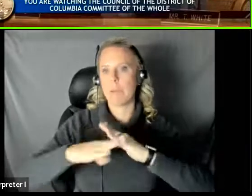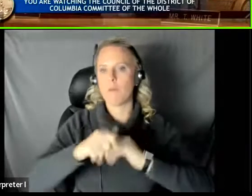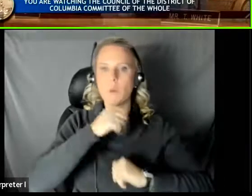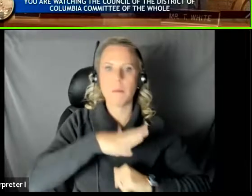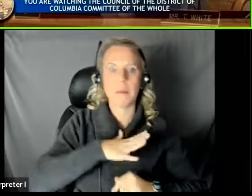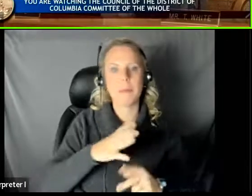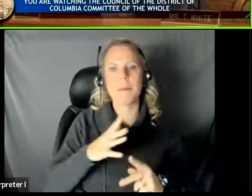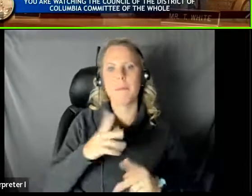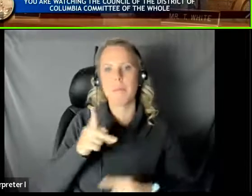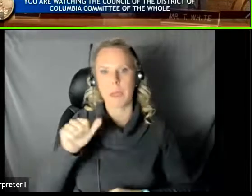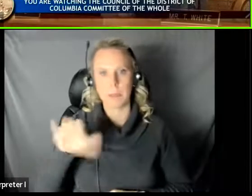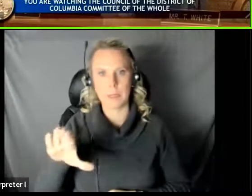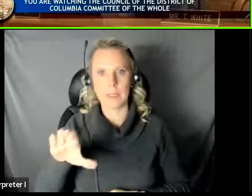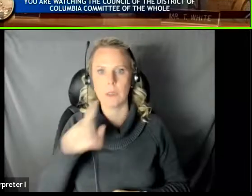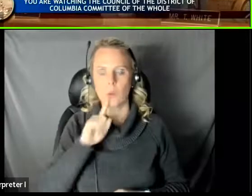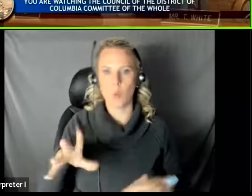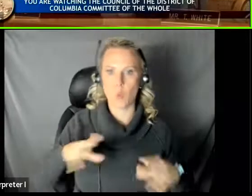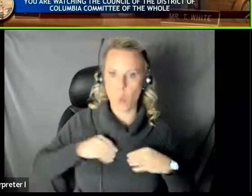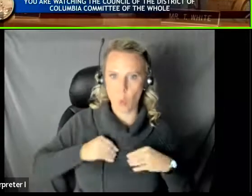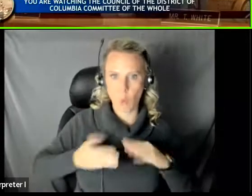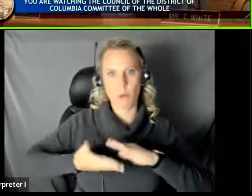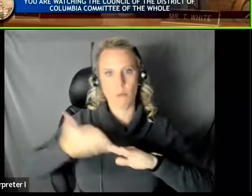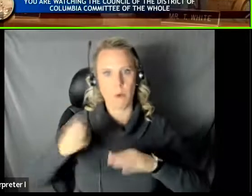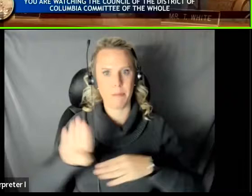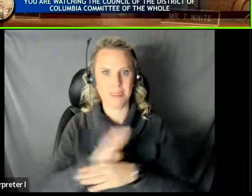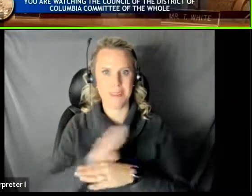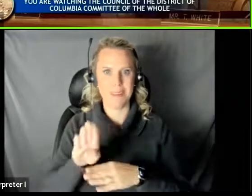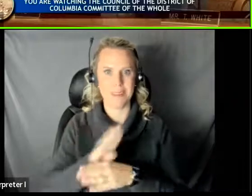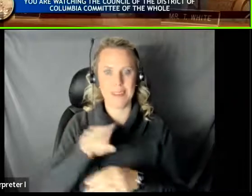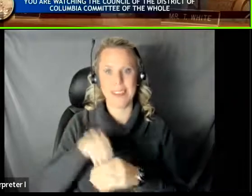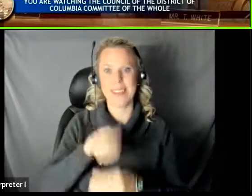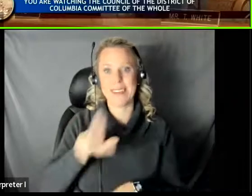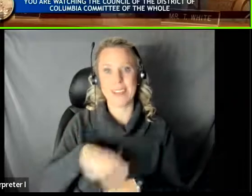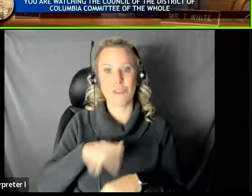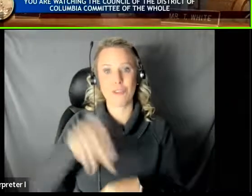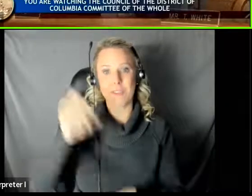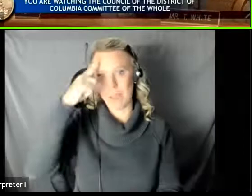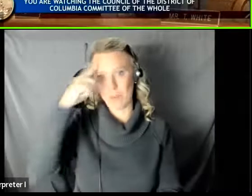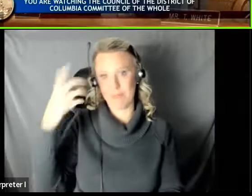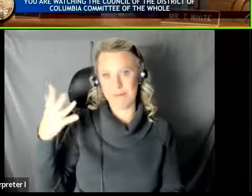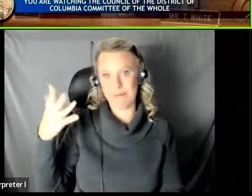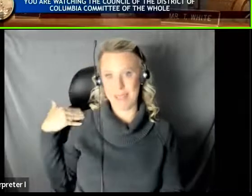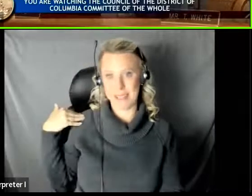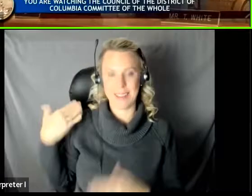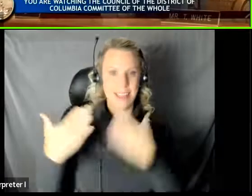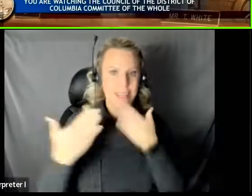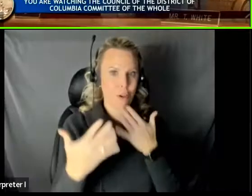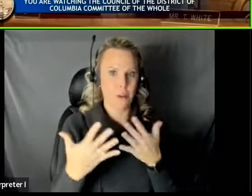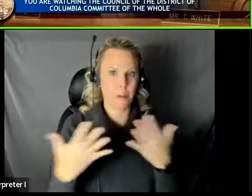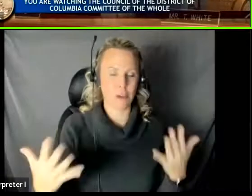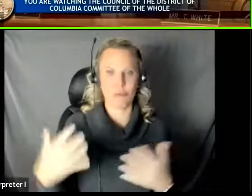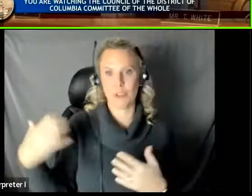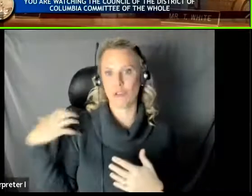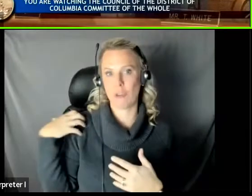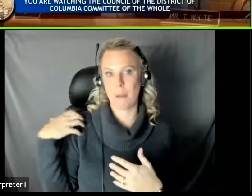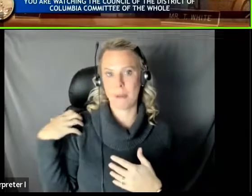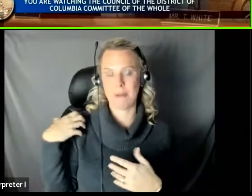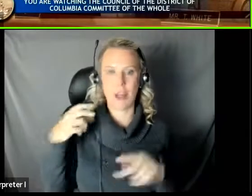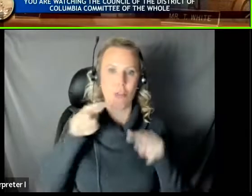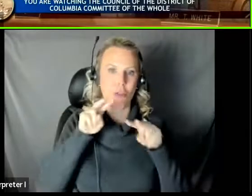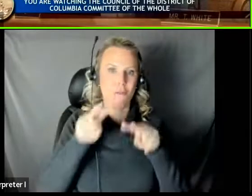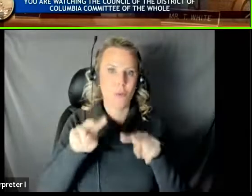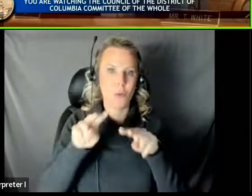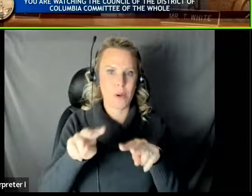and people of color to own and operate businesses in the nation's capital in the past. Thank you very much, Mr. Chairman, and I look forward